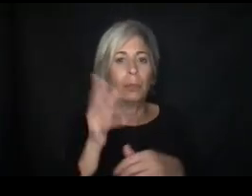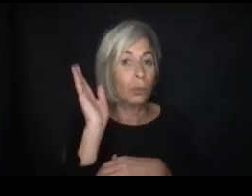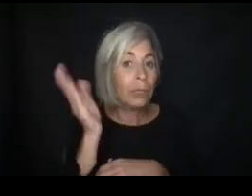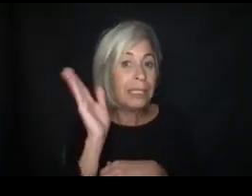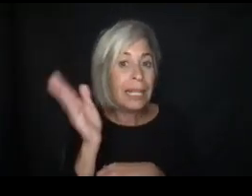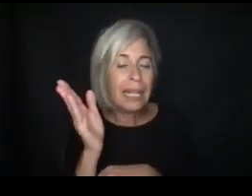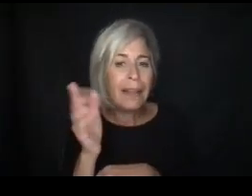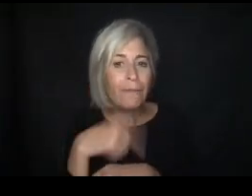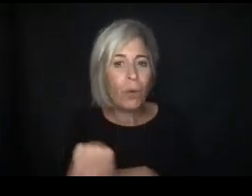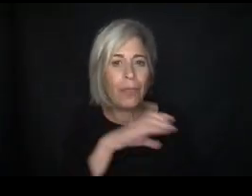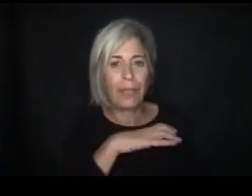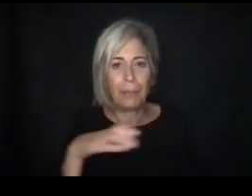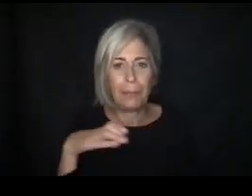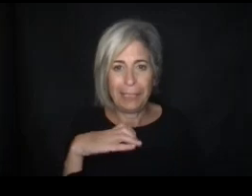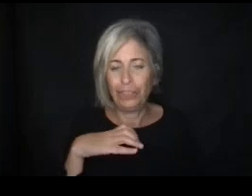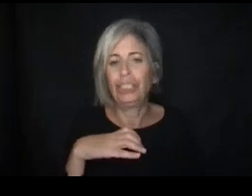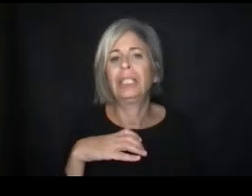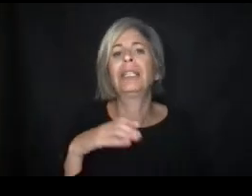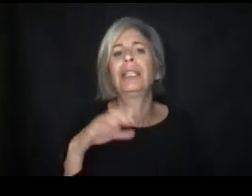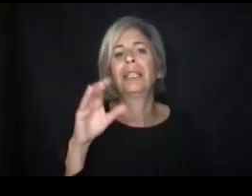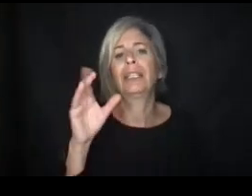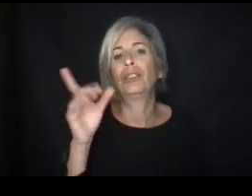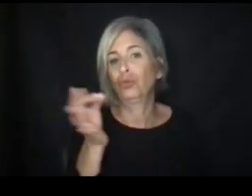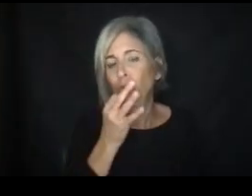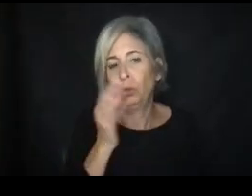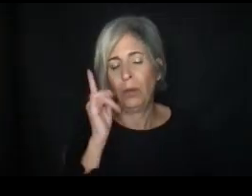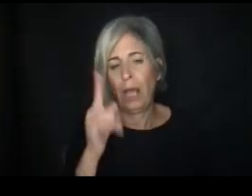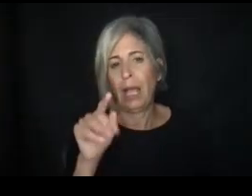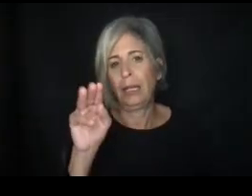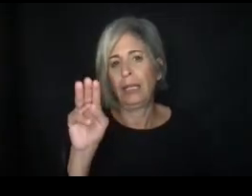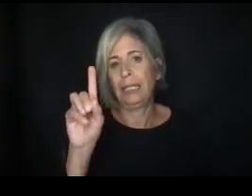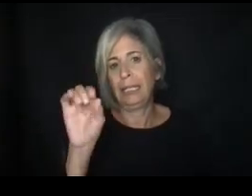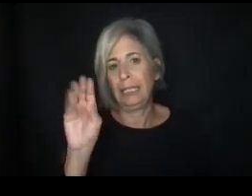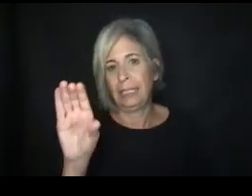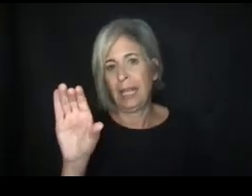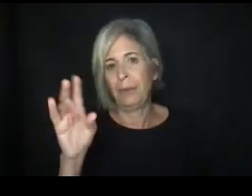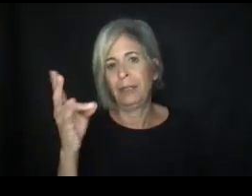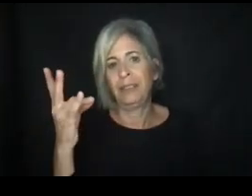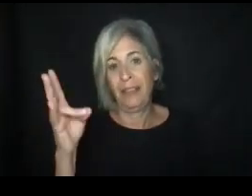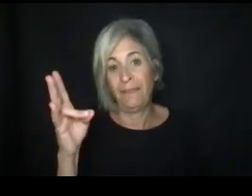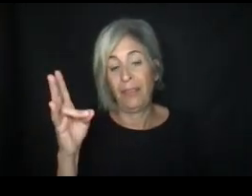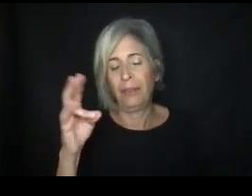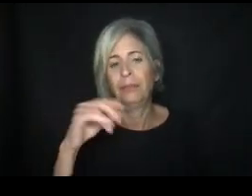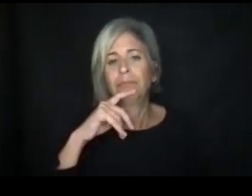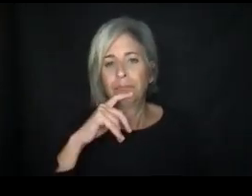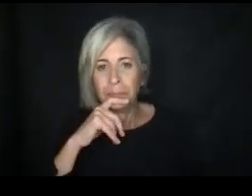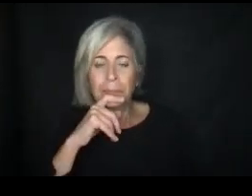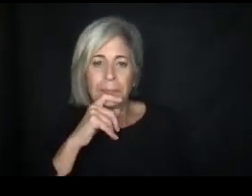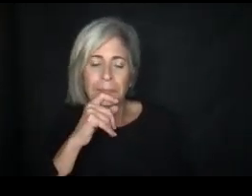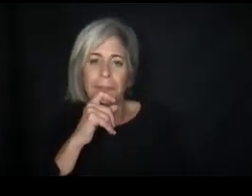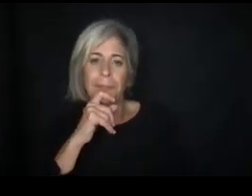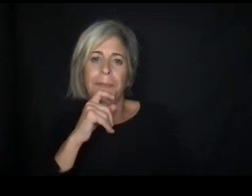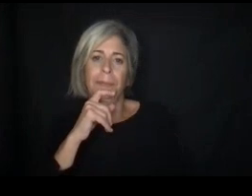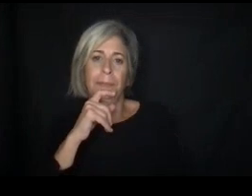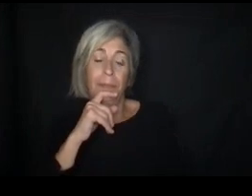presentation and submit it to the commission for their consideration on December 7th